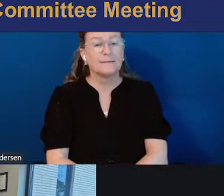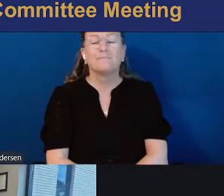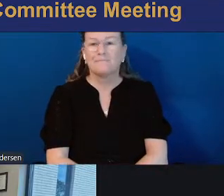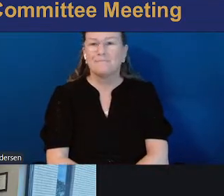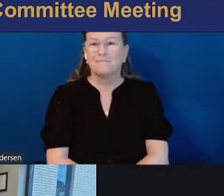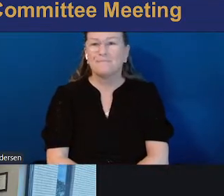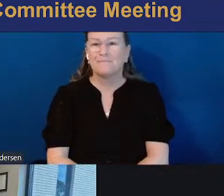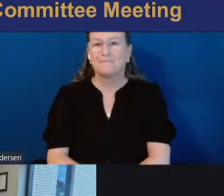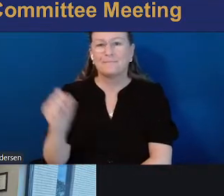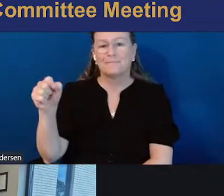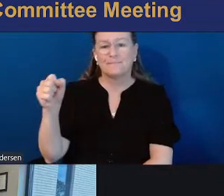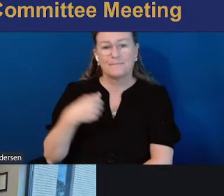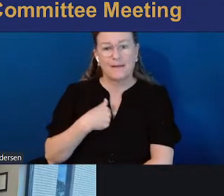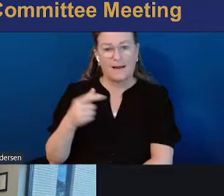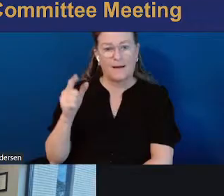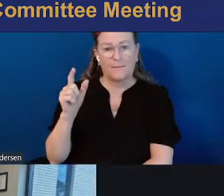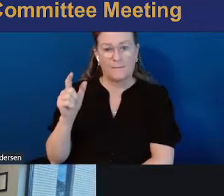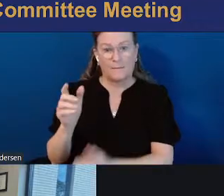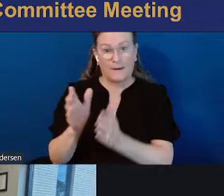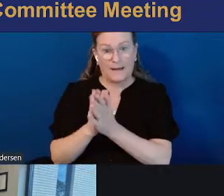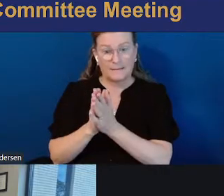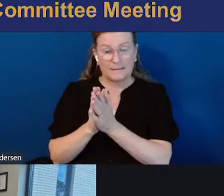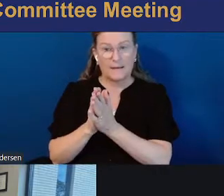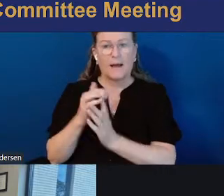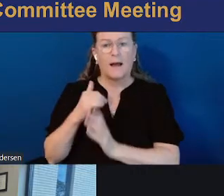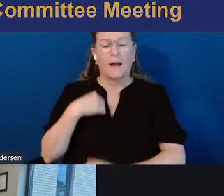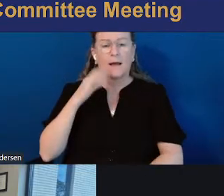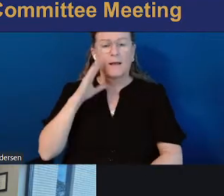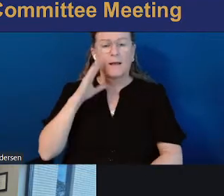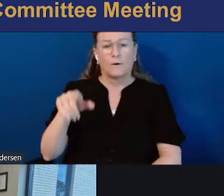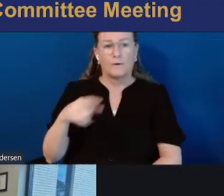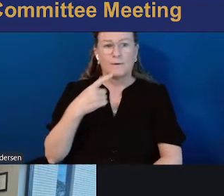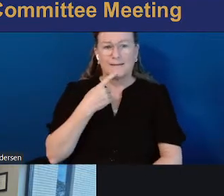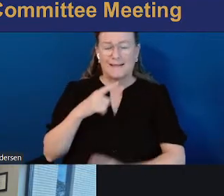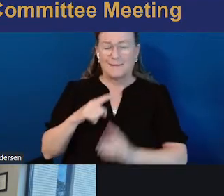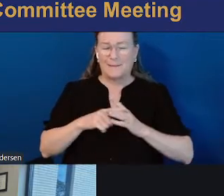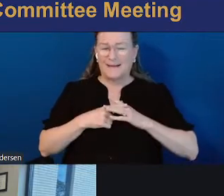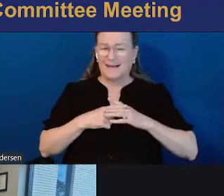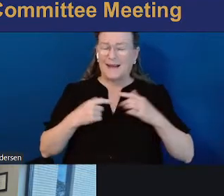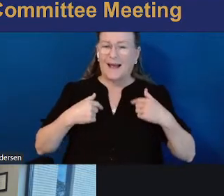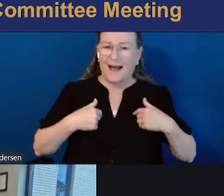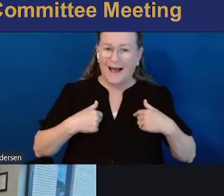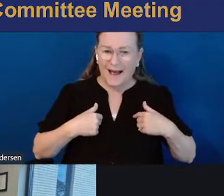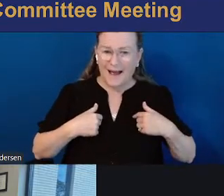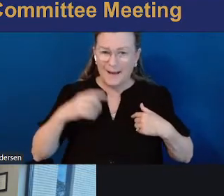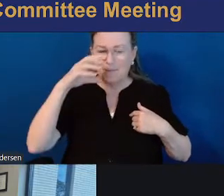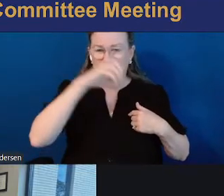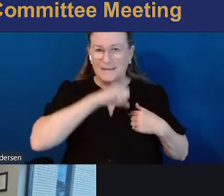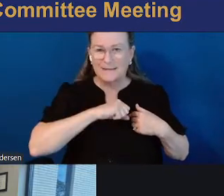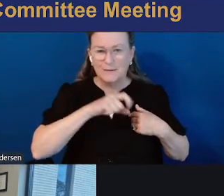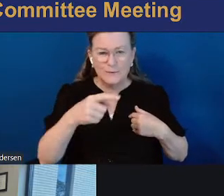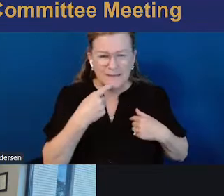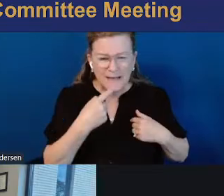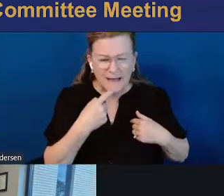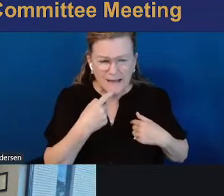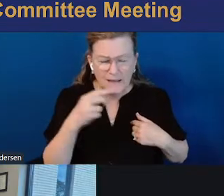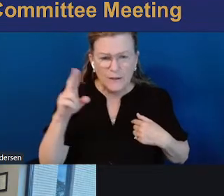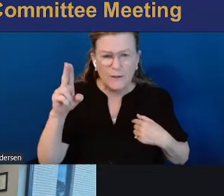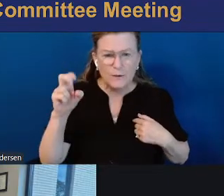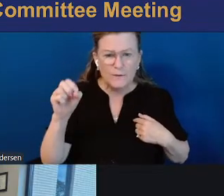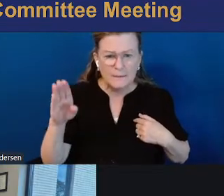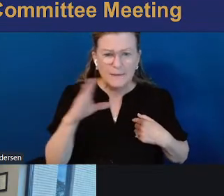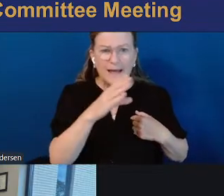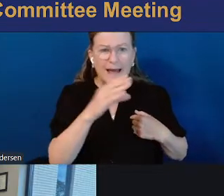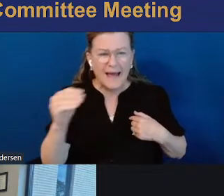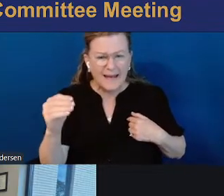Yes, I just would ask, I know you said this in the beginning and I had missed, you said USDB